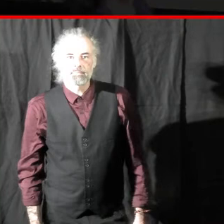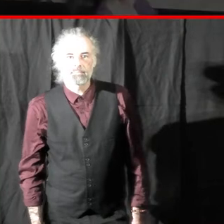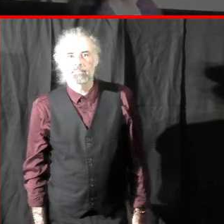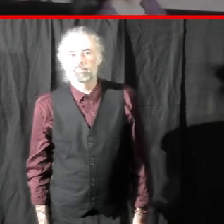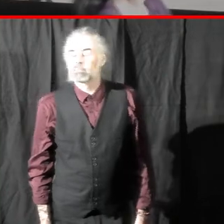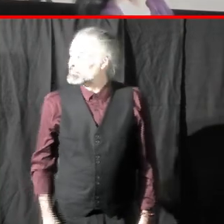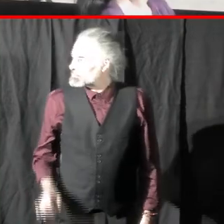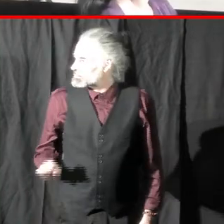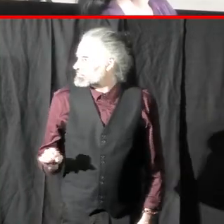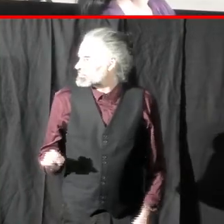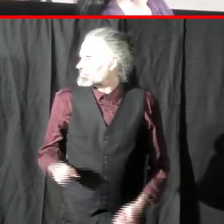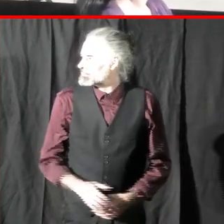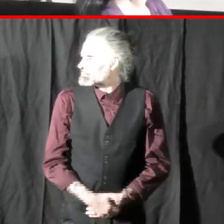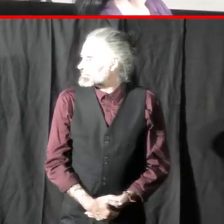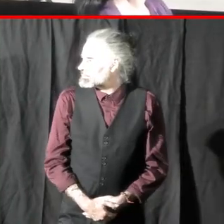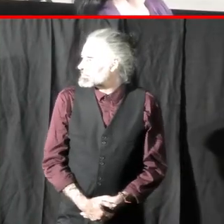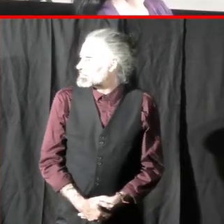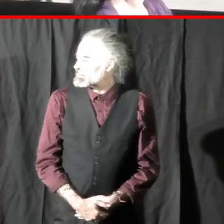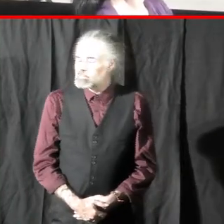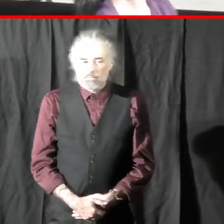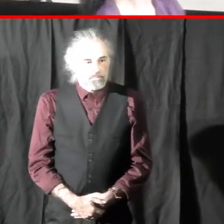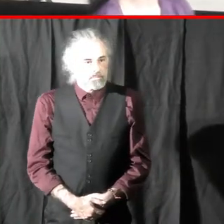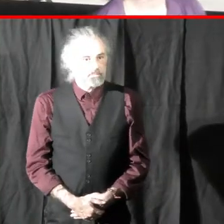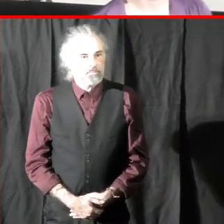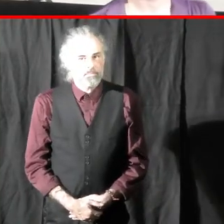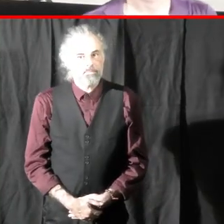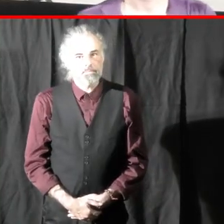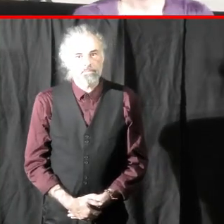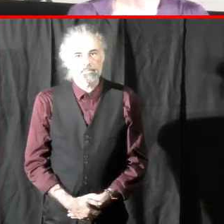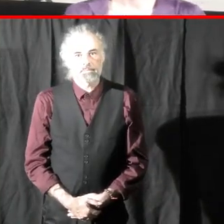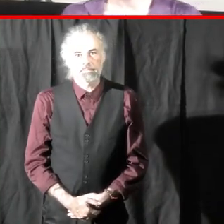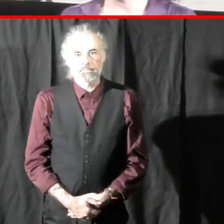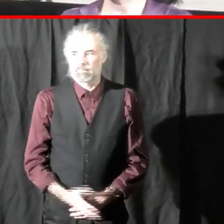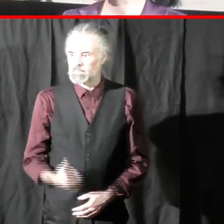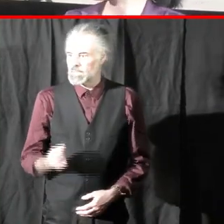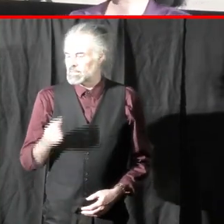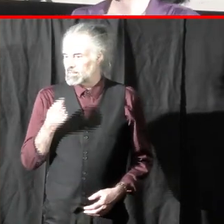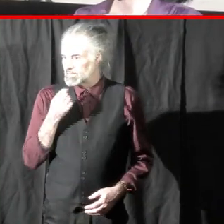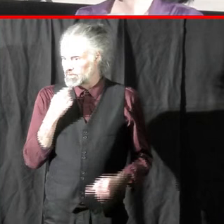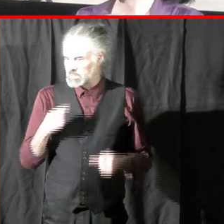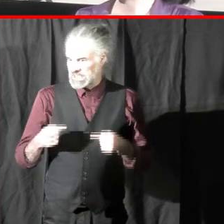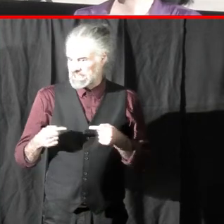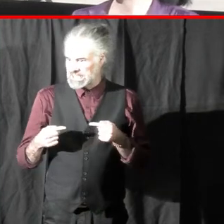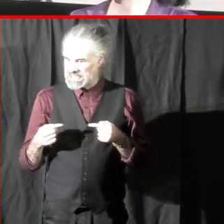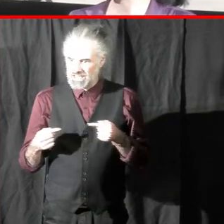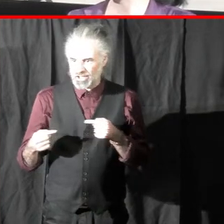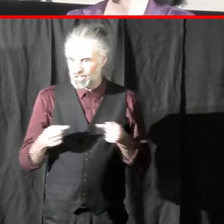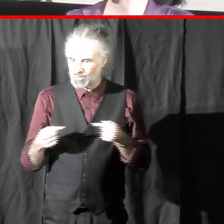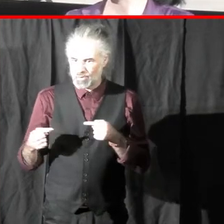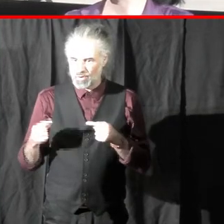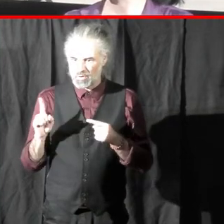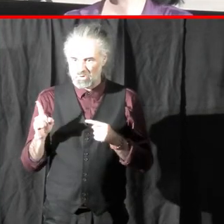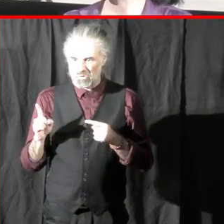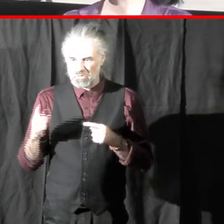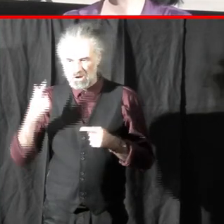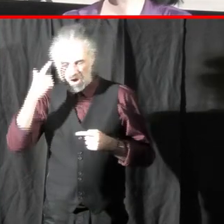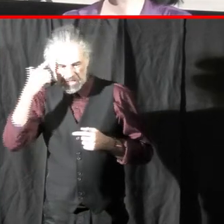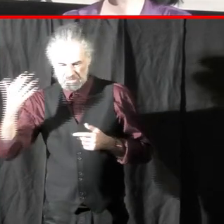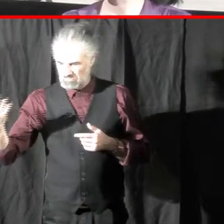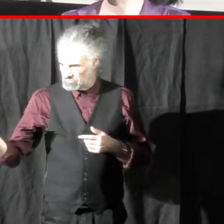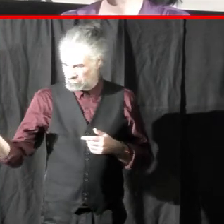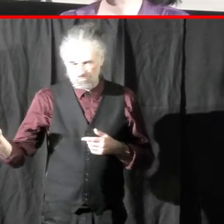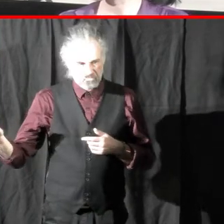I think that's good. So we've got, I guess we've got a bit of tension here, haven't we? We've got this idea of